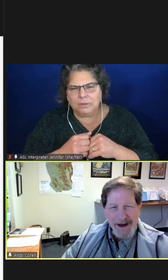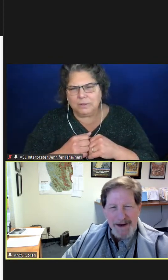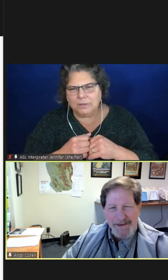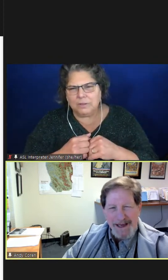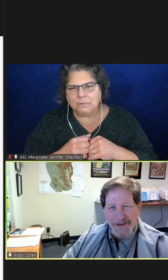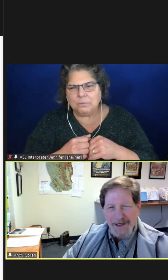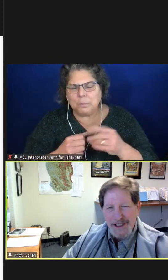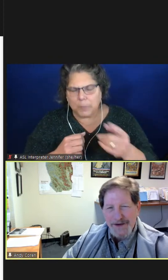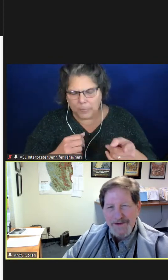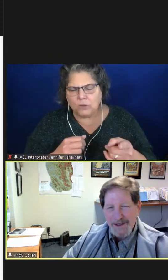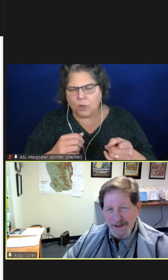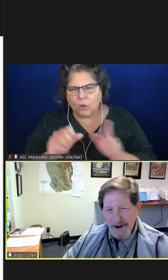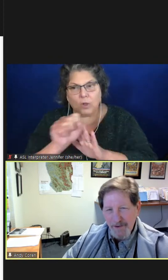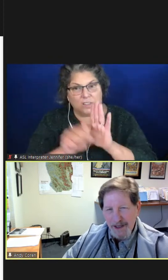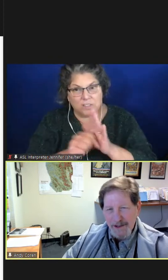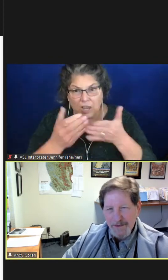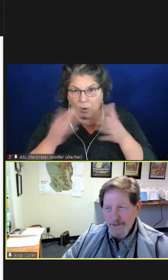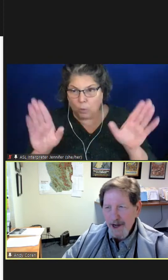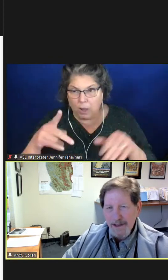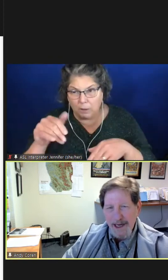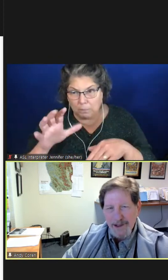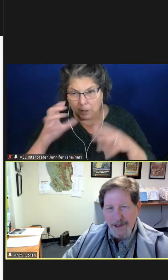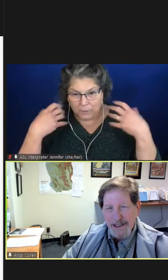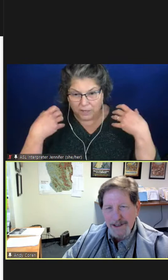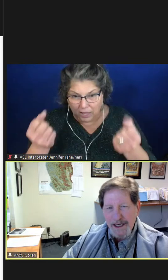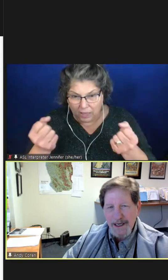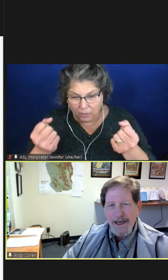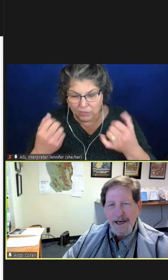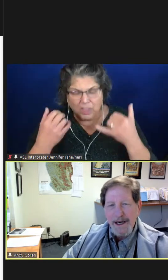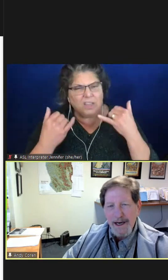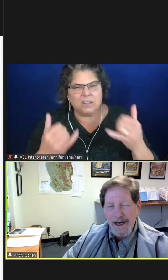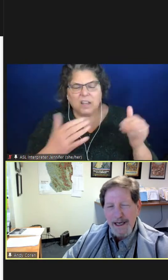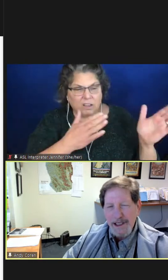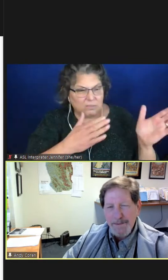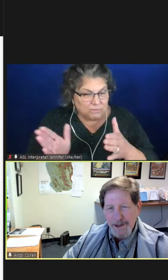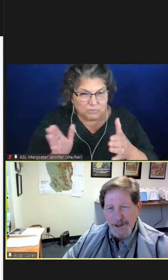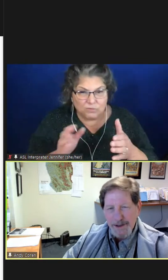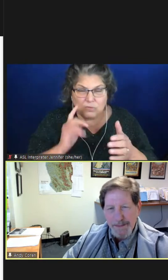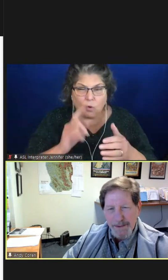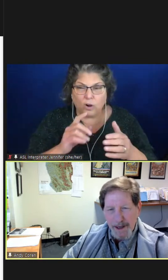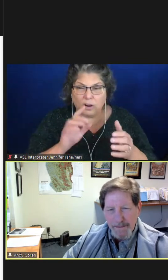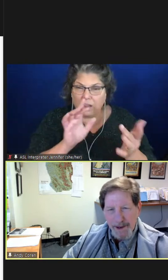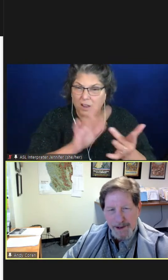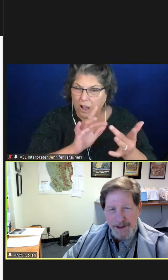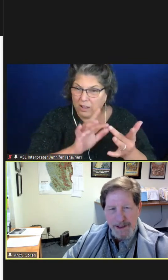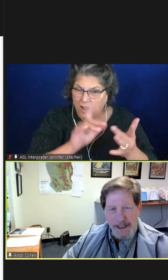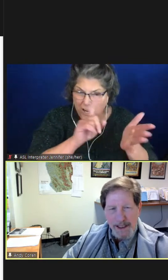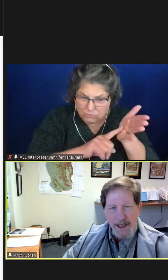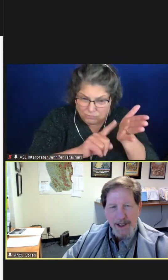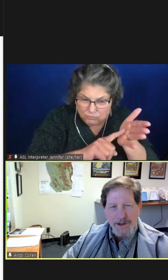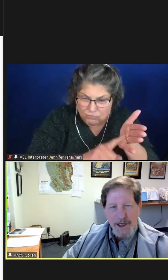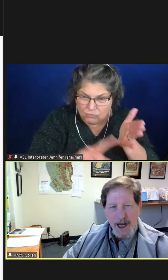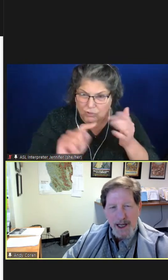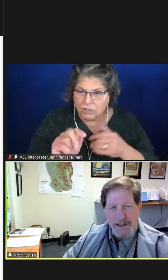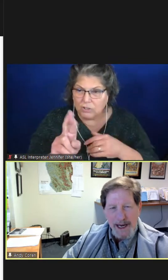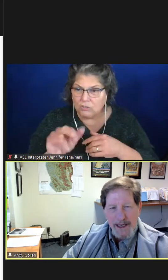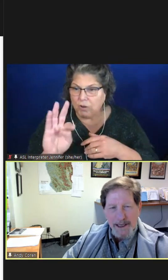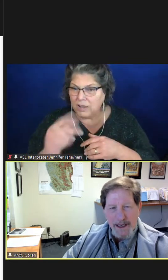The statewide public health has shifted, though, in terms of contact tracing each person personally